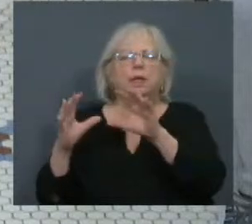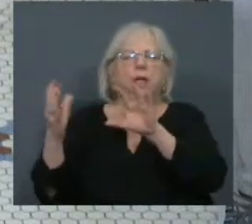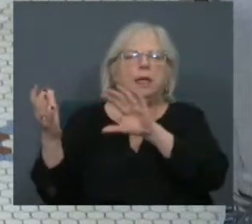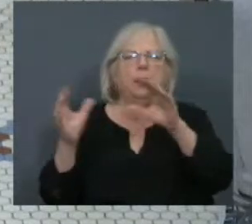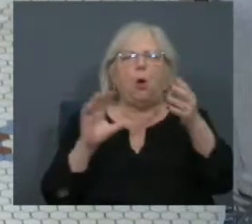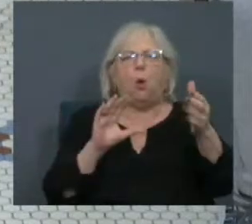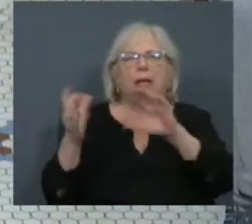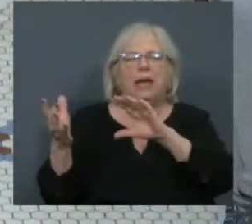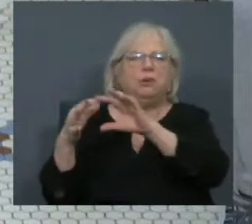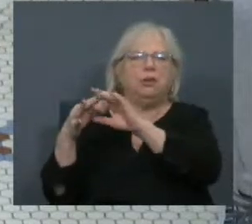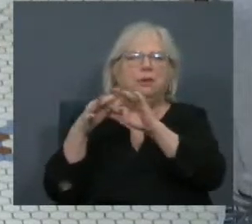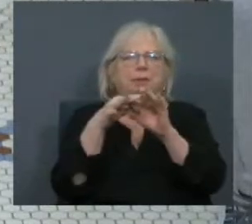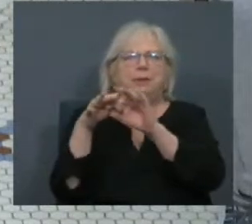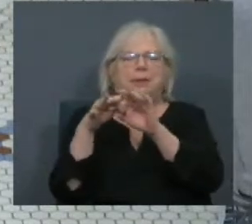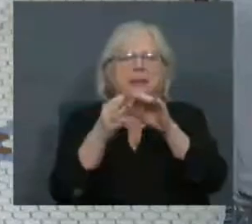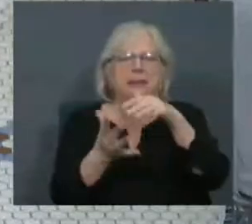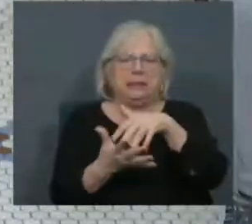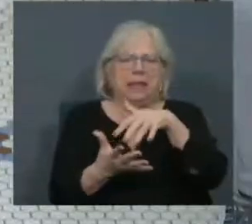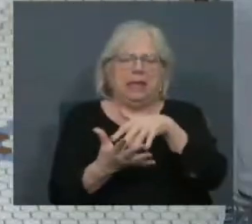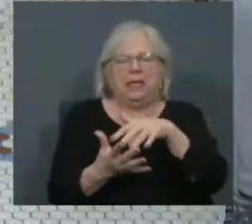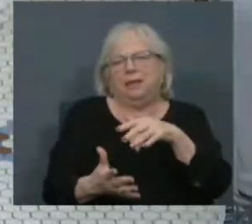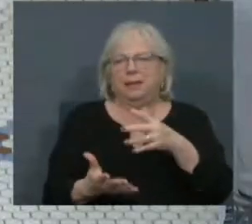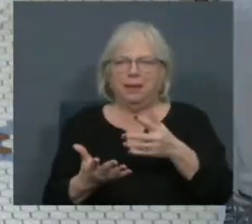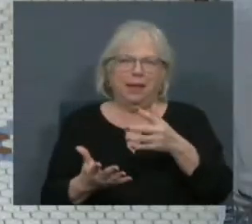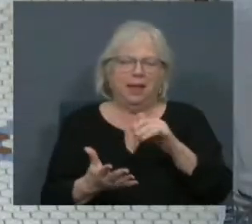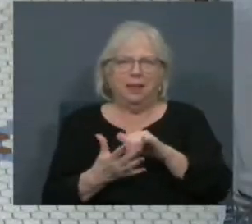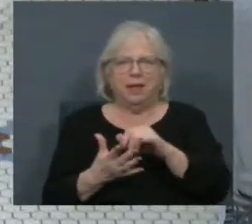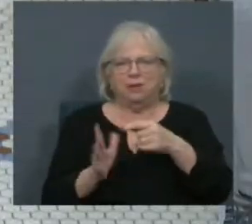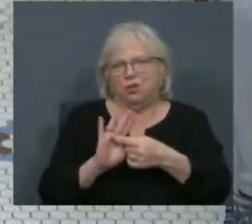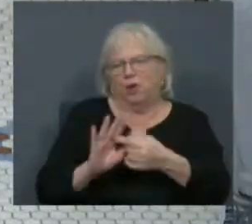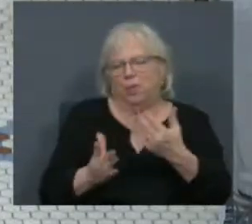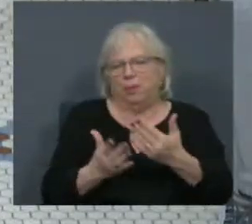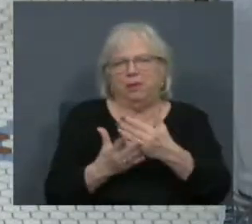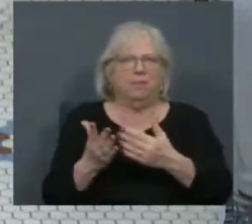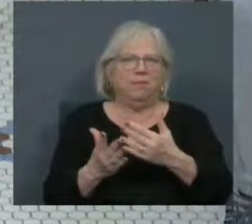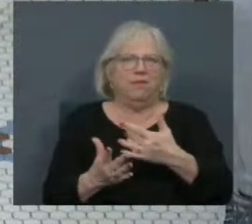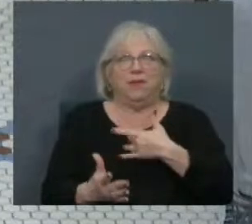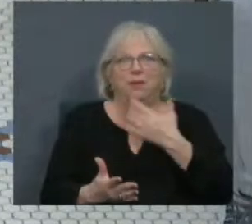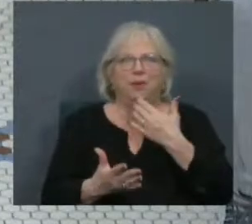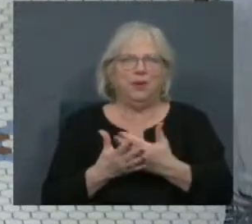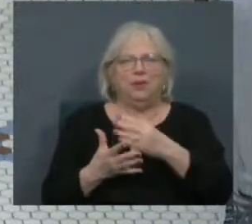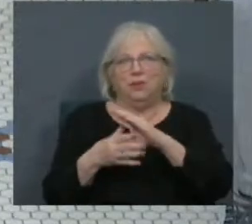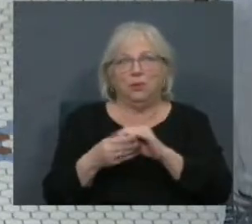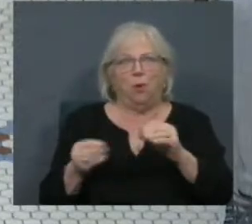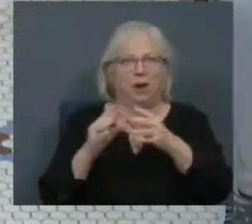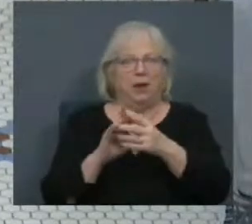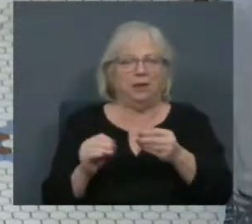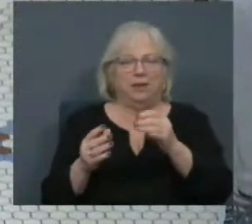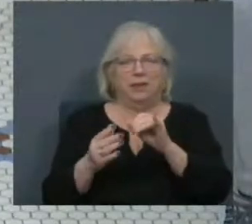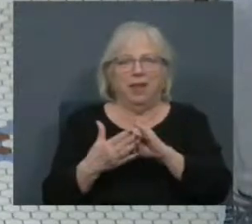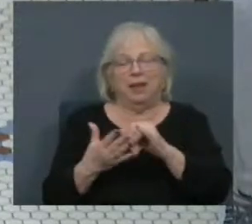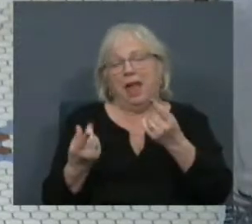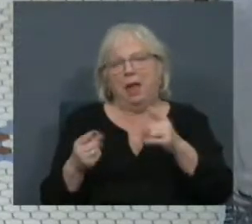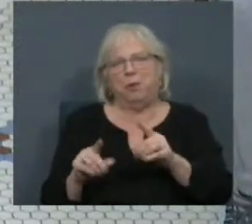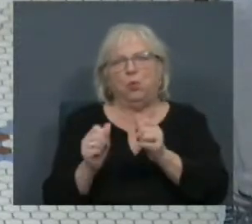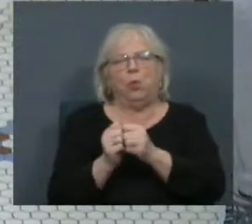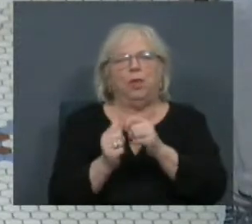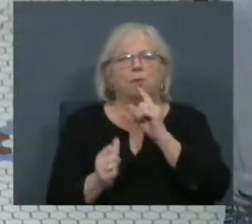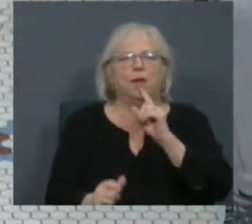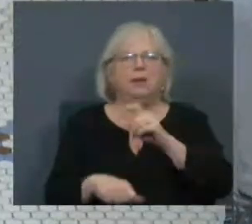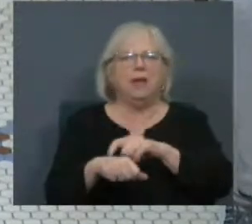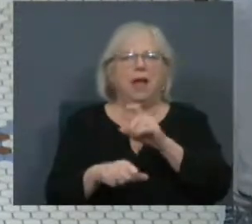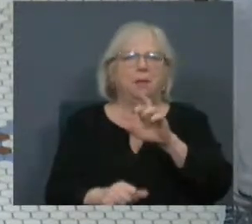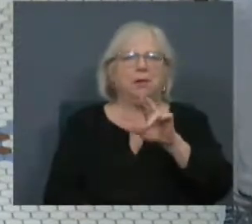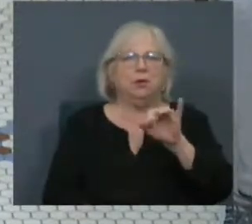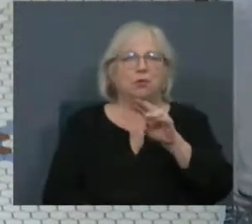there is maybe some feel-good stories about what happens with real-time crime centers. These are